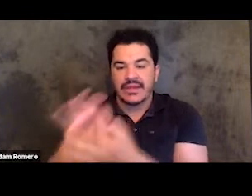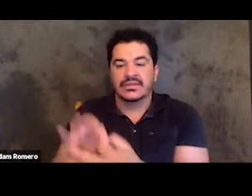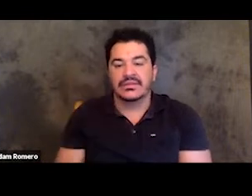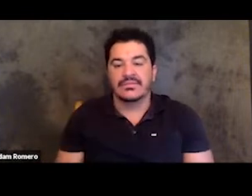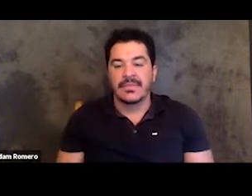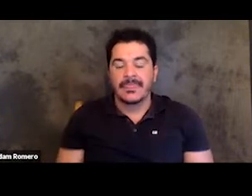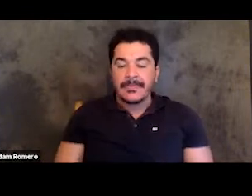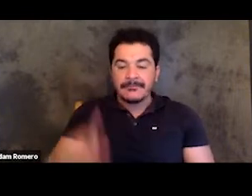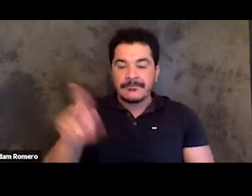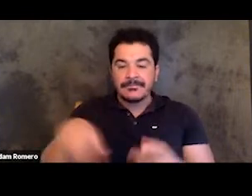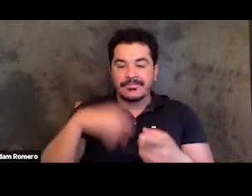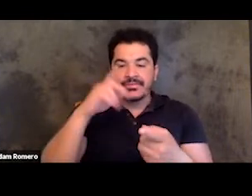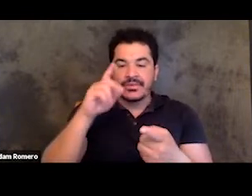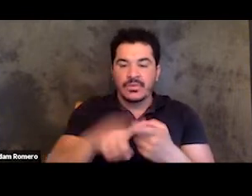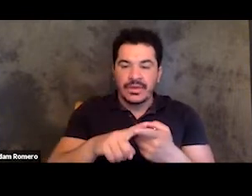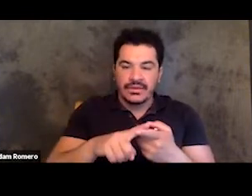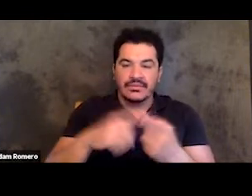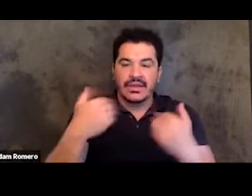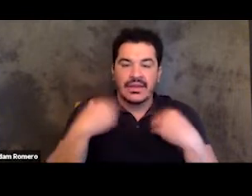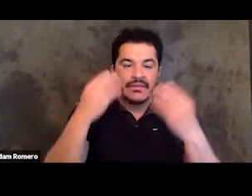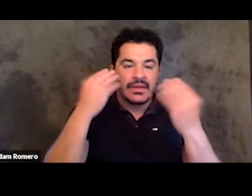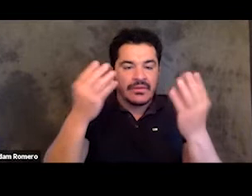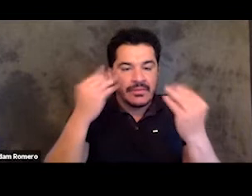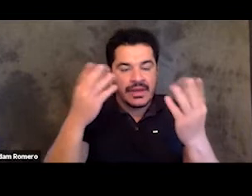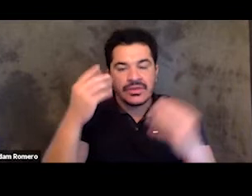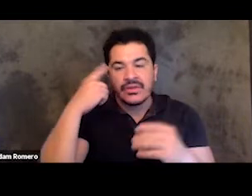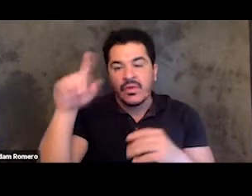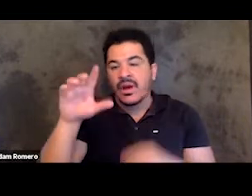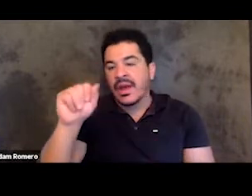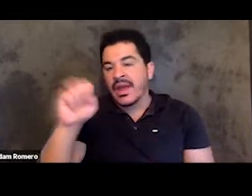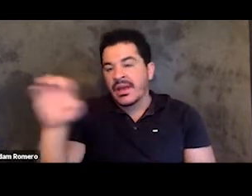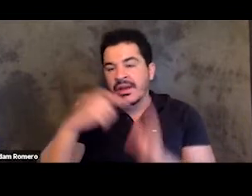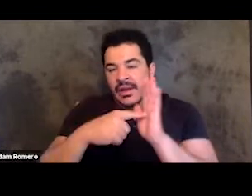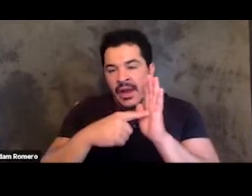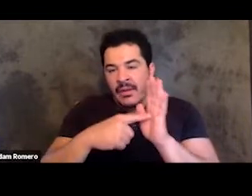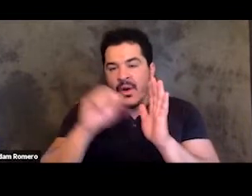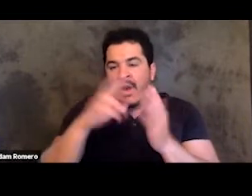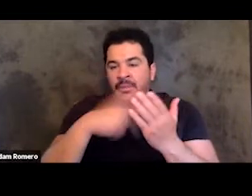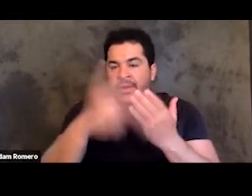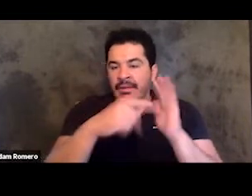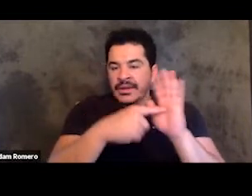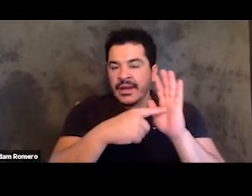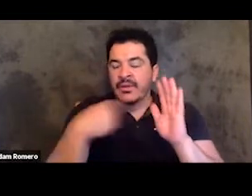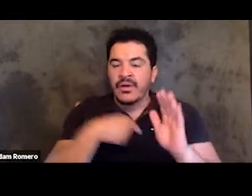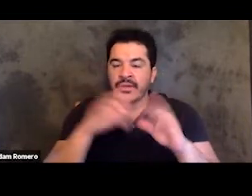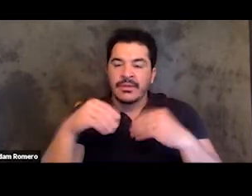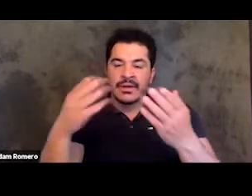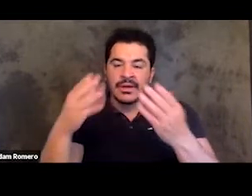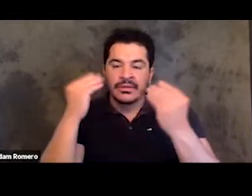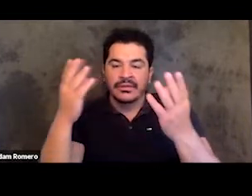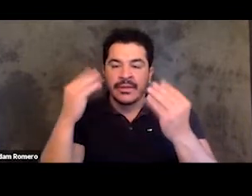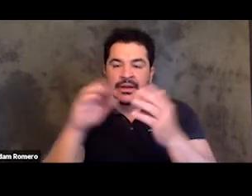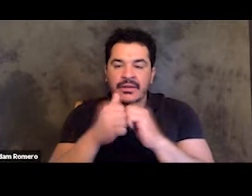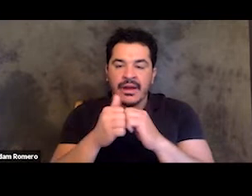information for a particular case example or program example that we use, we provide information on how to access those